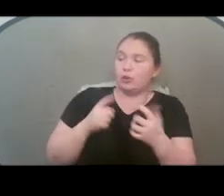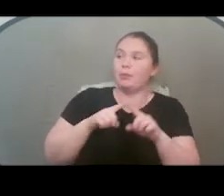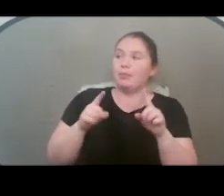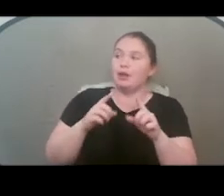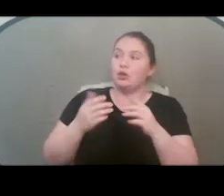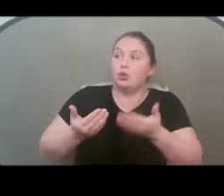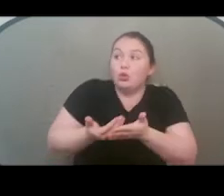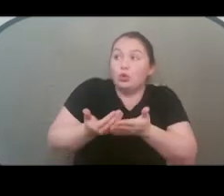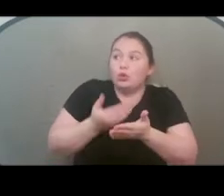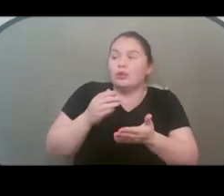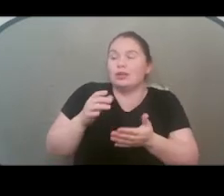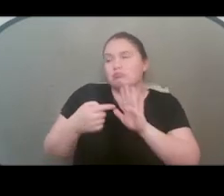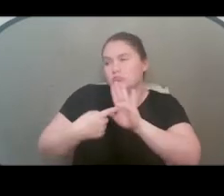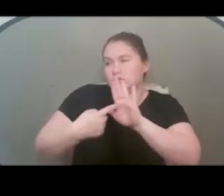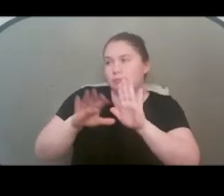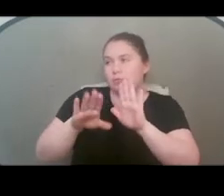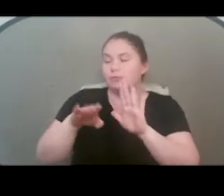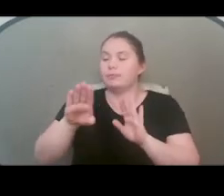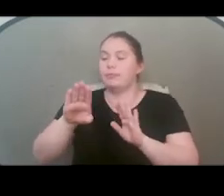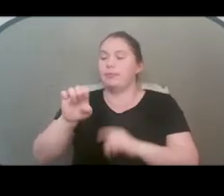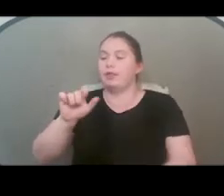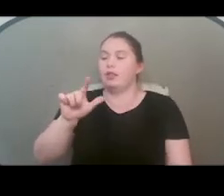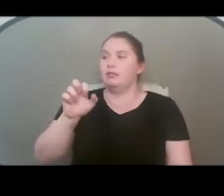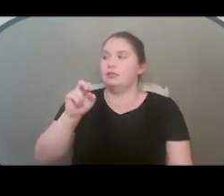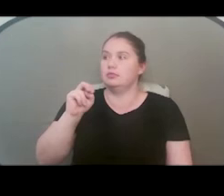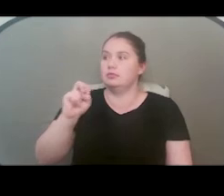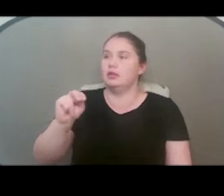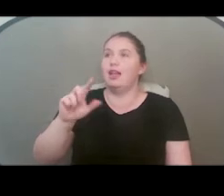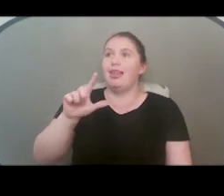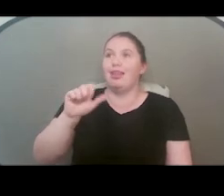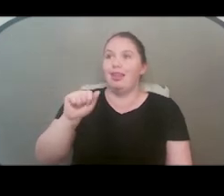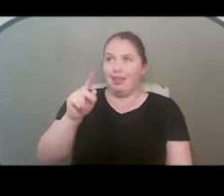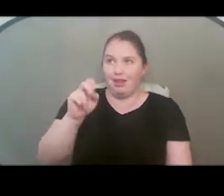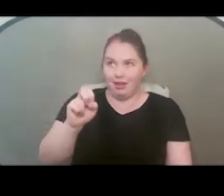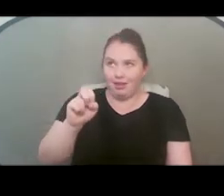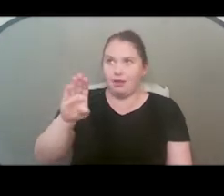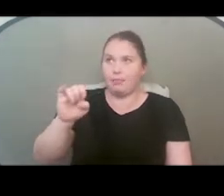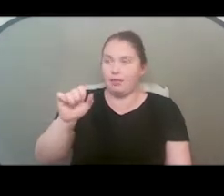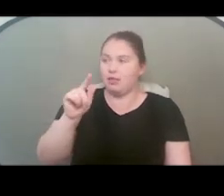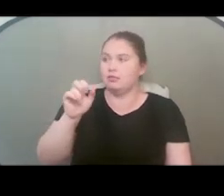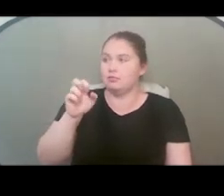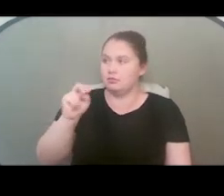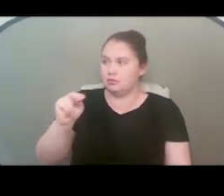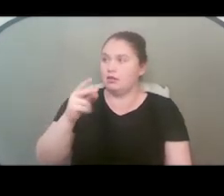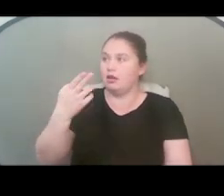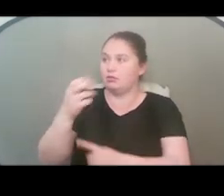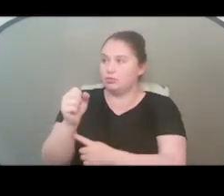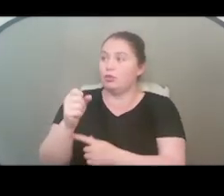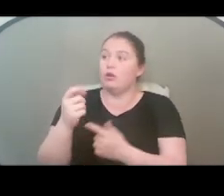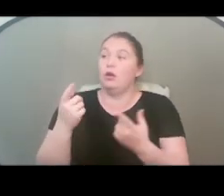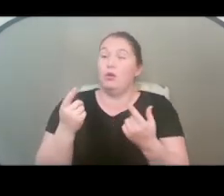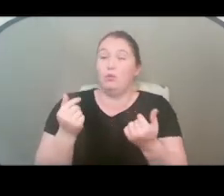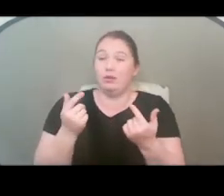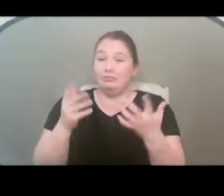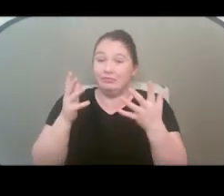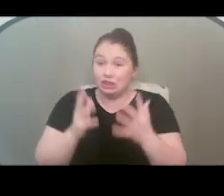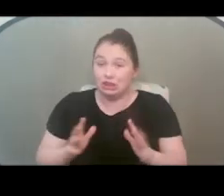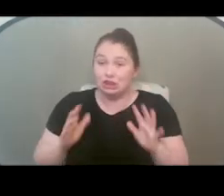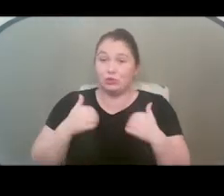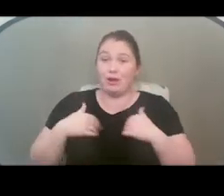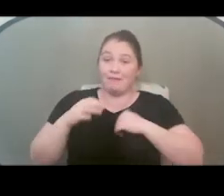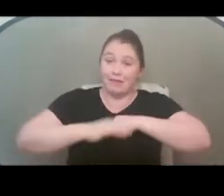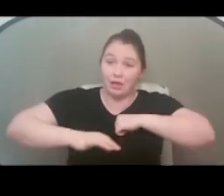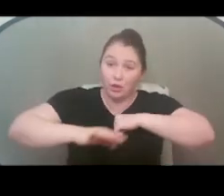like Belton High School, or Lake Belton High School, excuse me, by the time you get all your fields and your